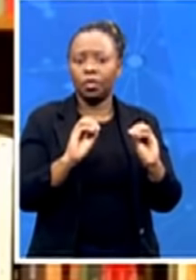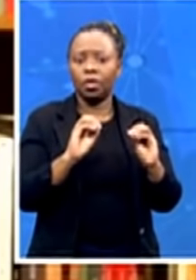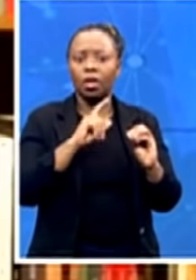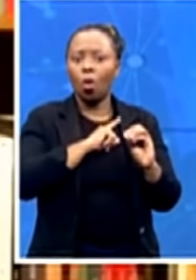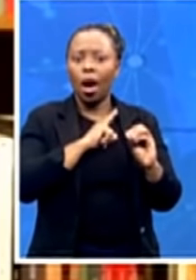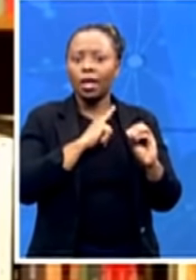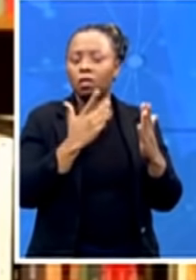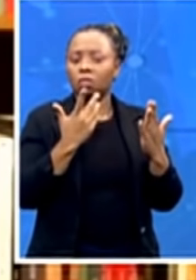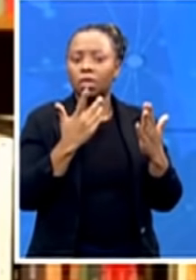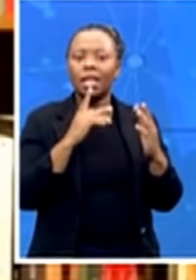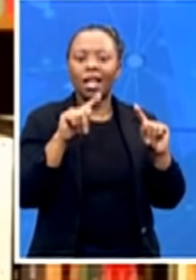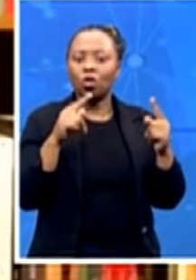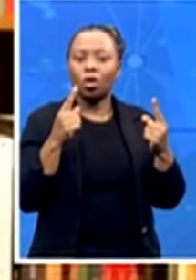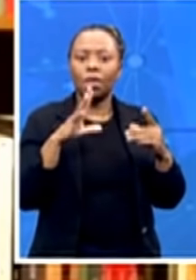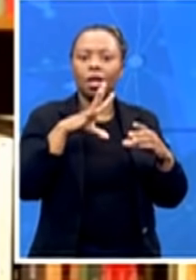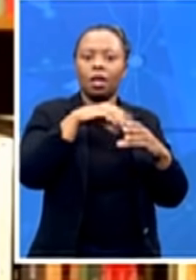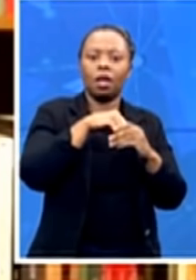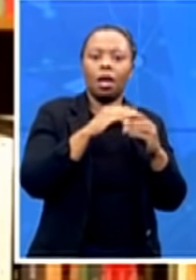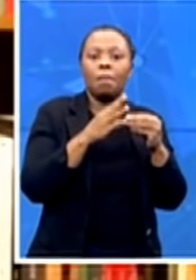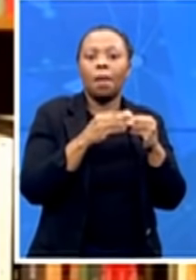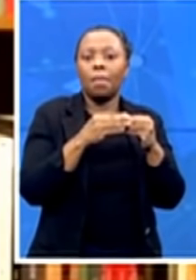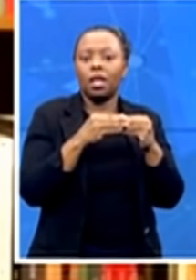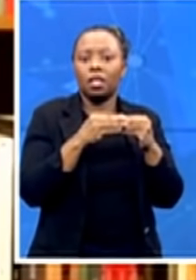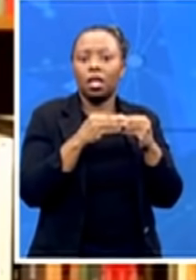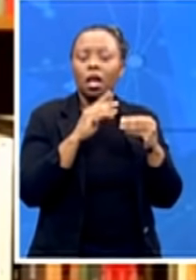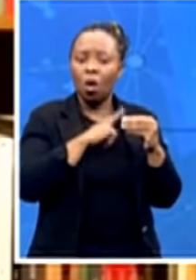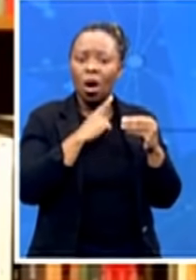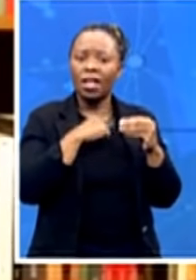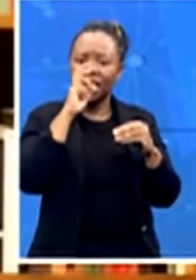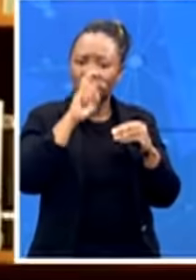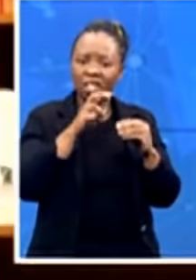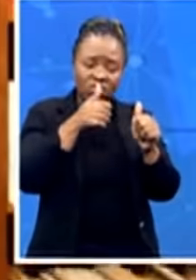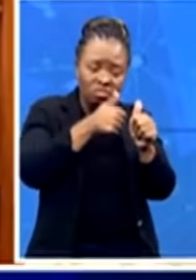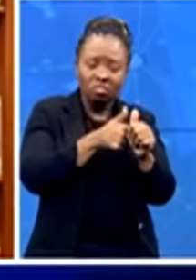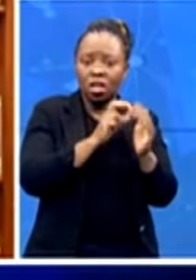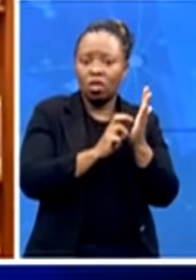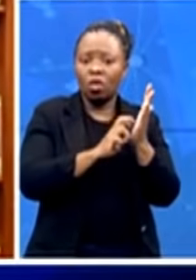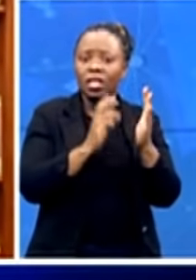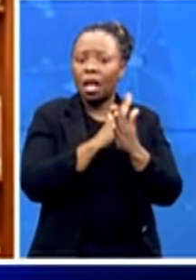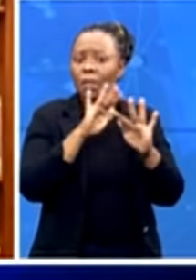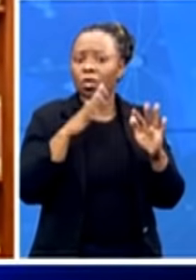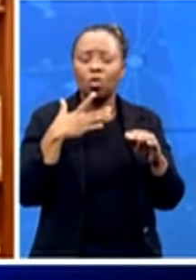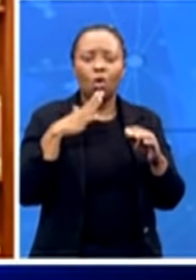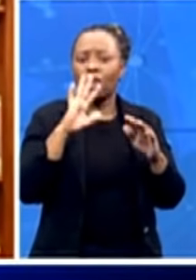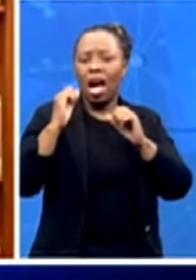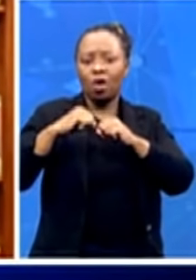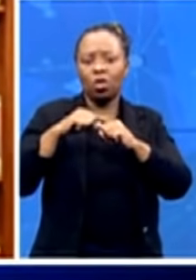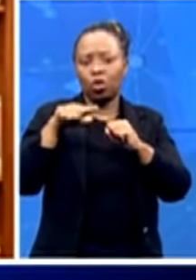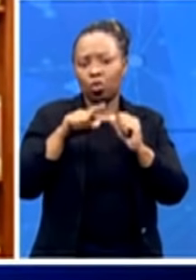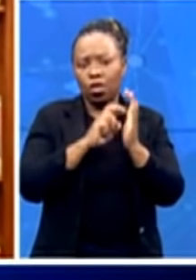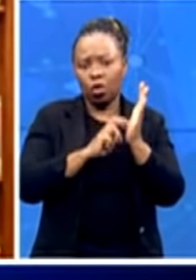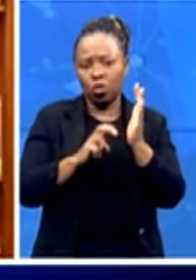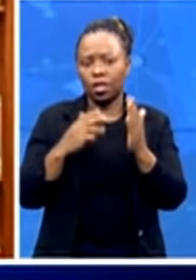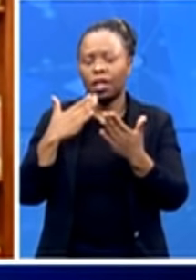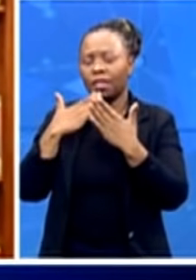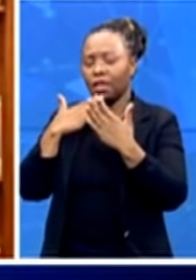to be subsumed by rules that they may not always agree to. Okay, great chatting to you, Angelo. Thank you so much for your analysis and for your reflections on this story. And I